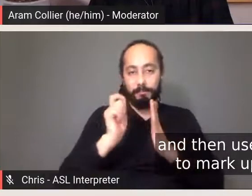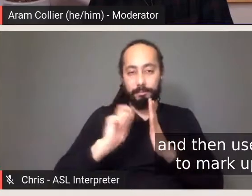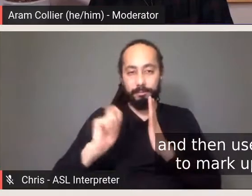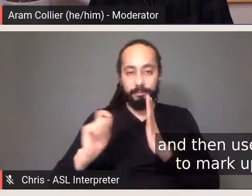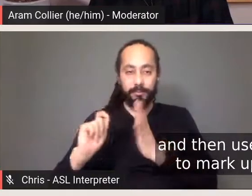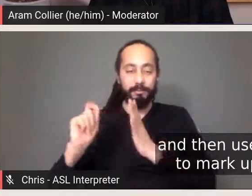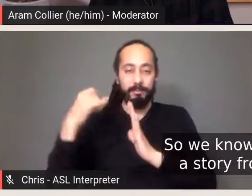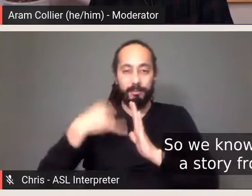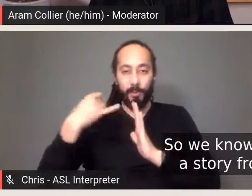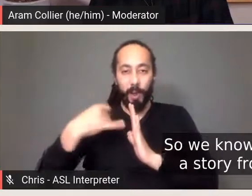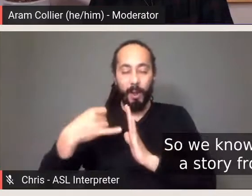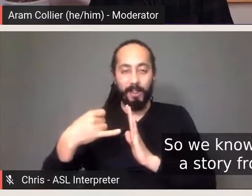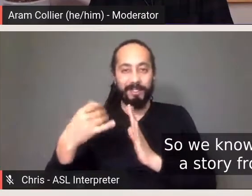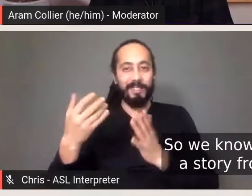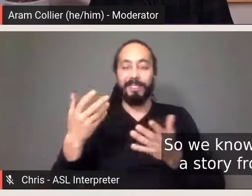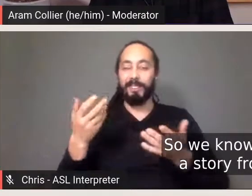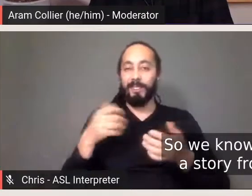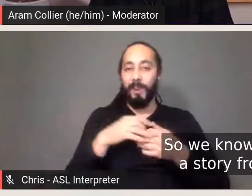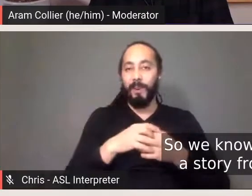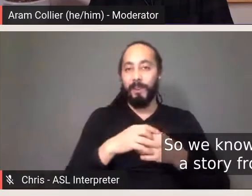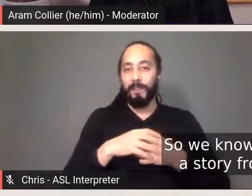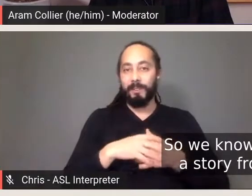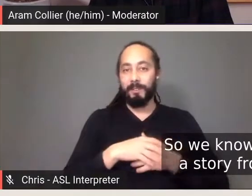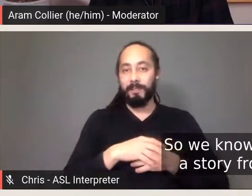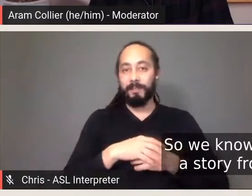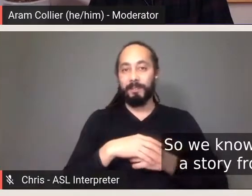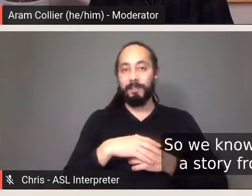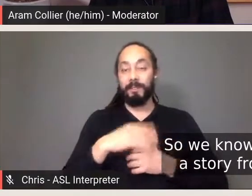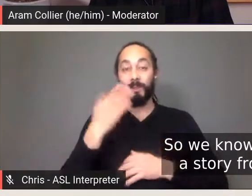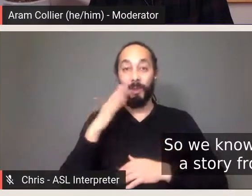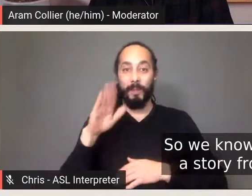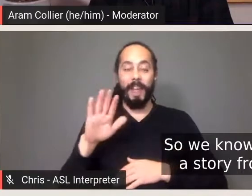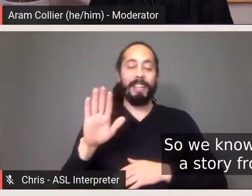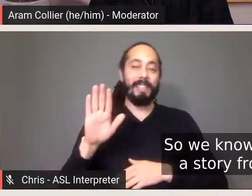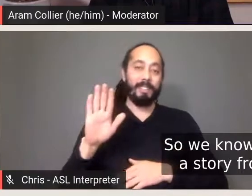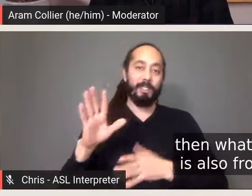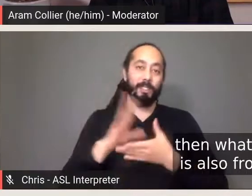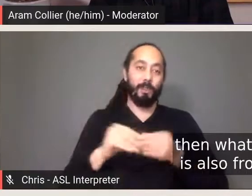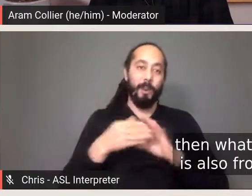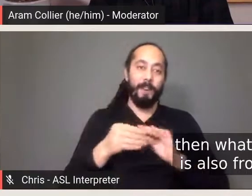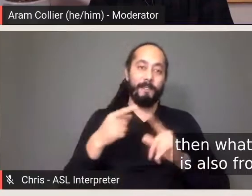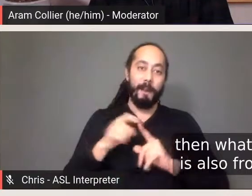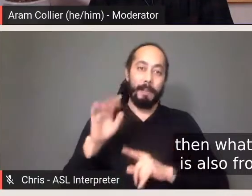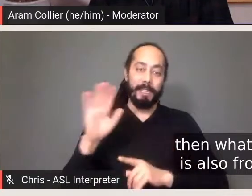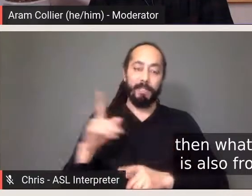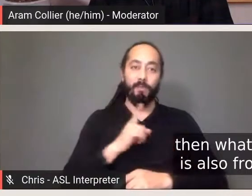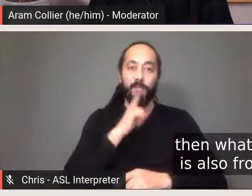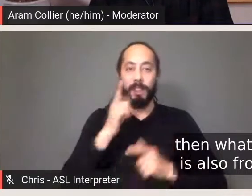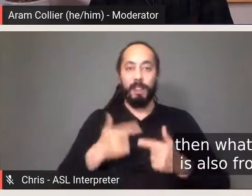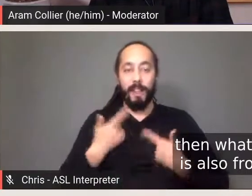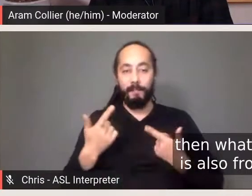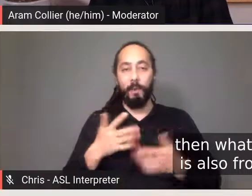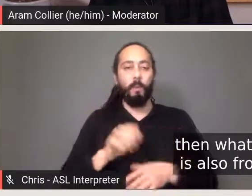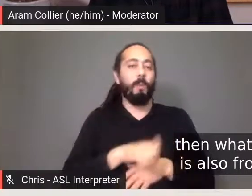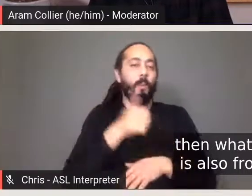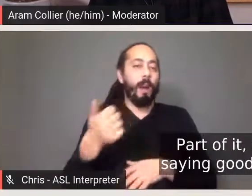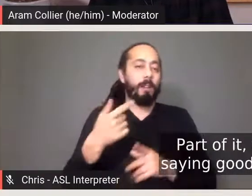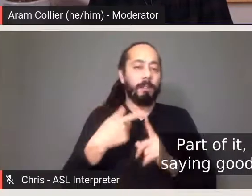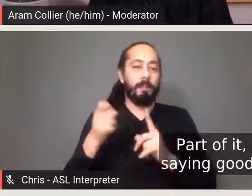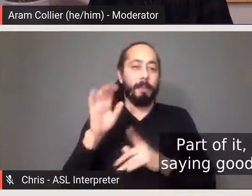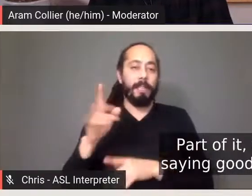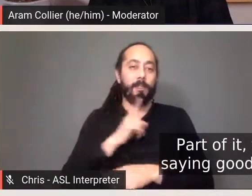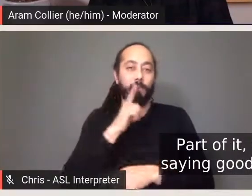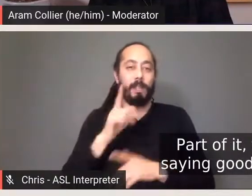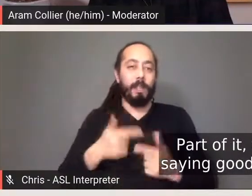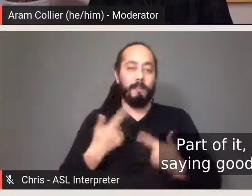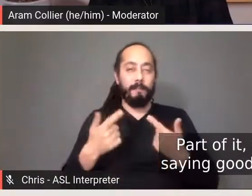animation. So if we know that was part of a story from his real life, then what else in the film is also from his real life? Part of it